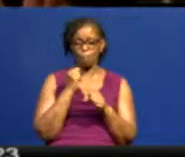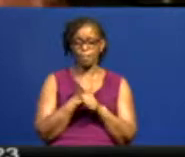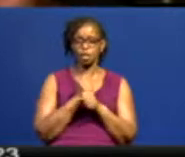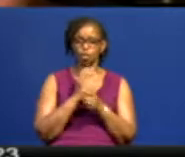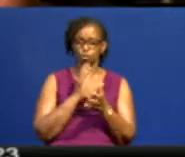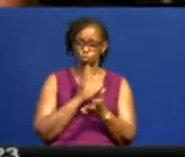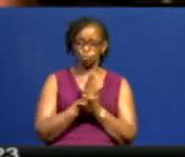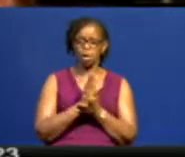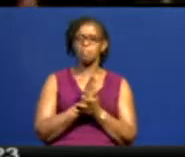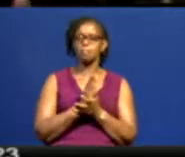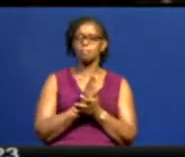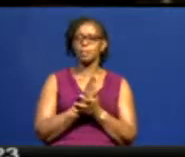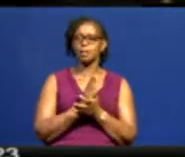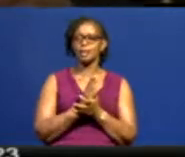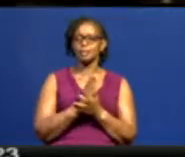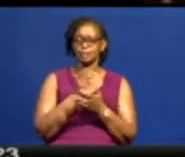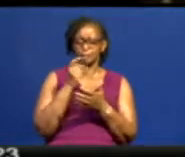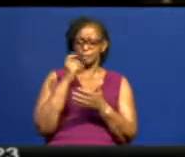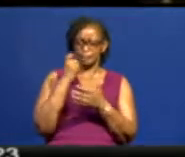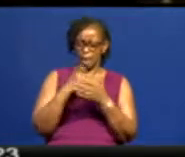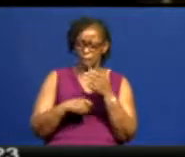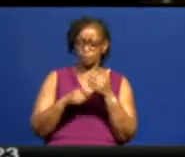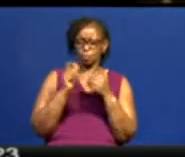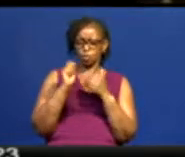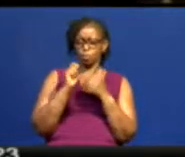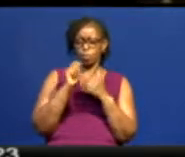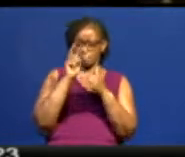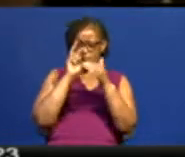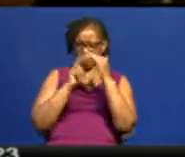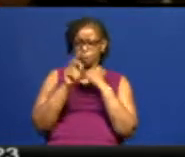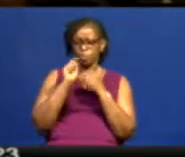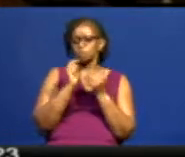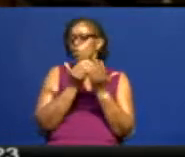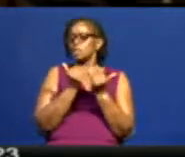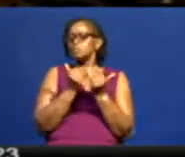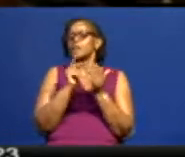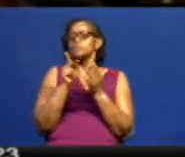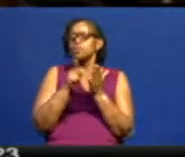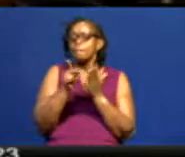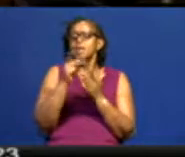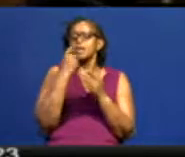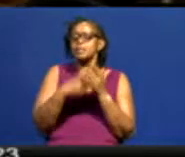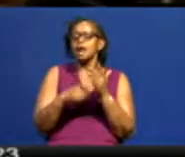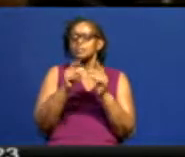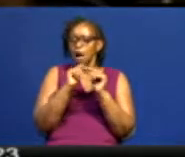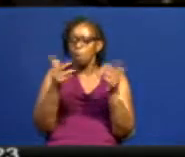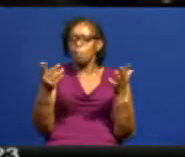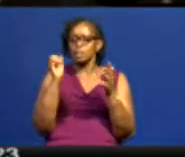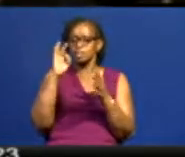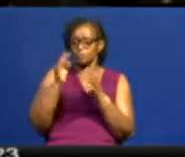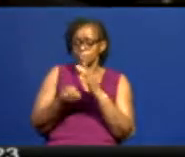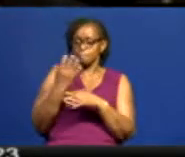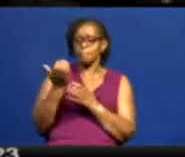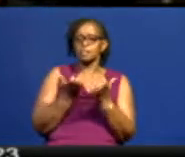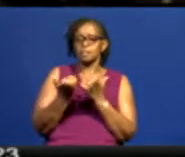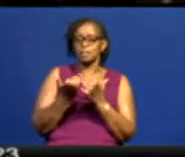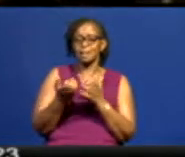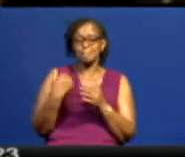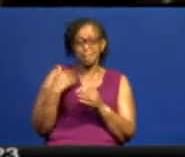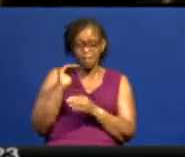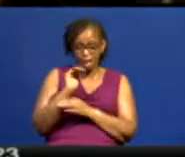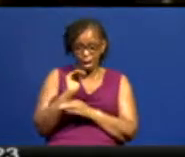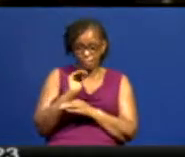regime, straighten it up and predictable, I also want to urge Kenyans that we have a key